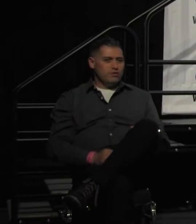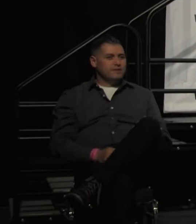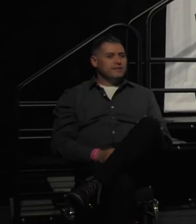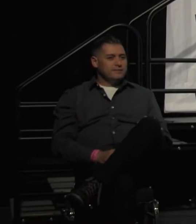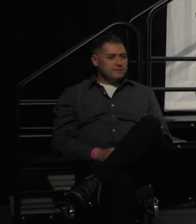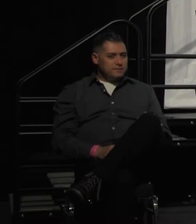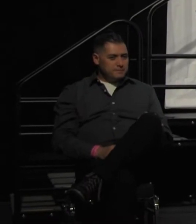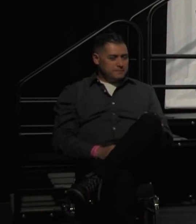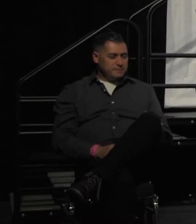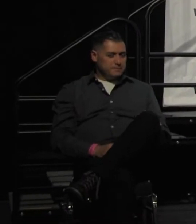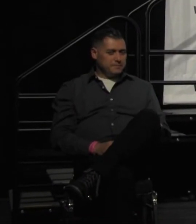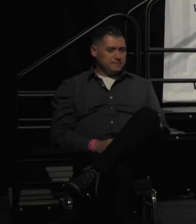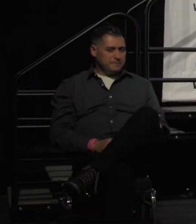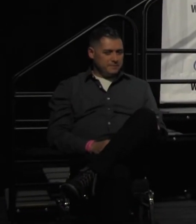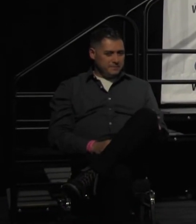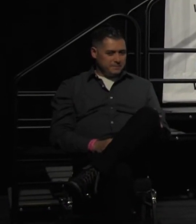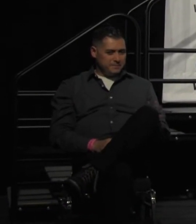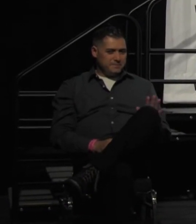Yes.